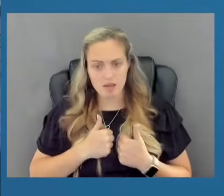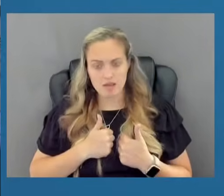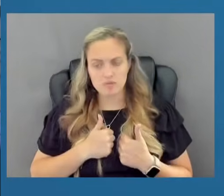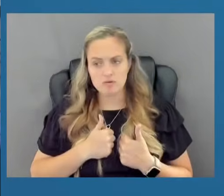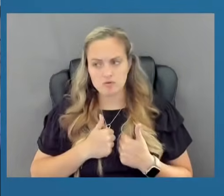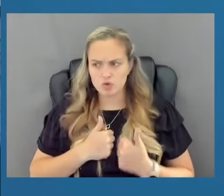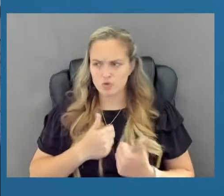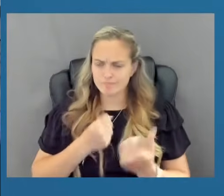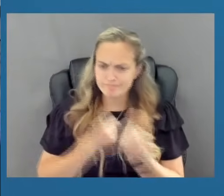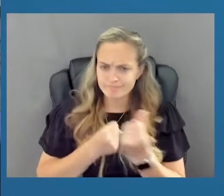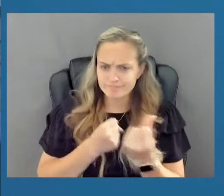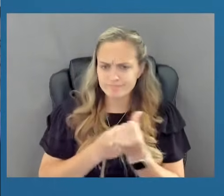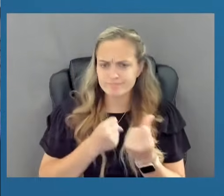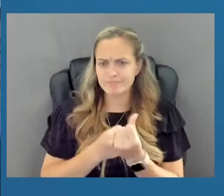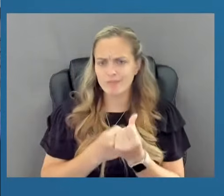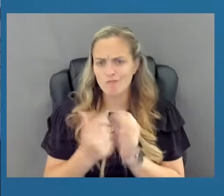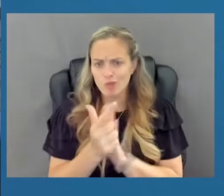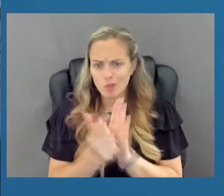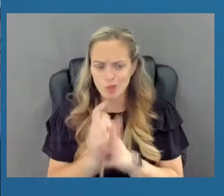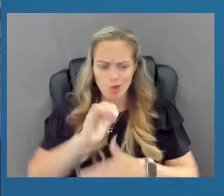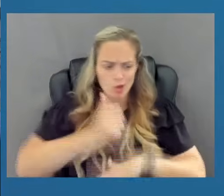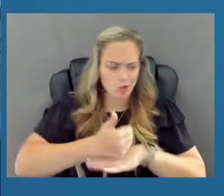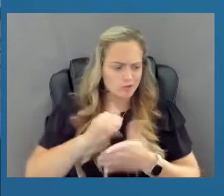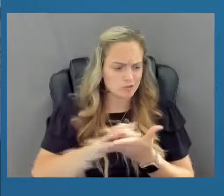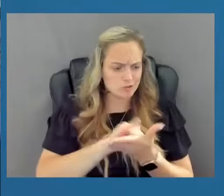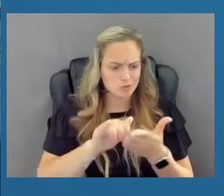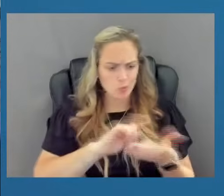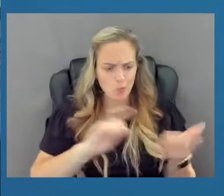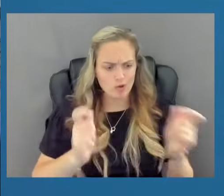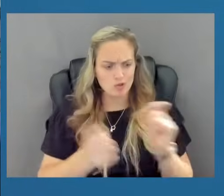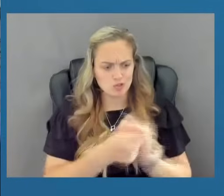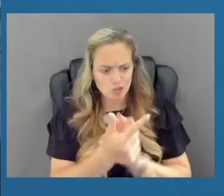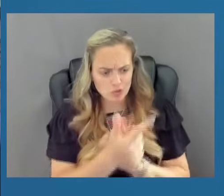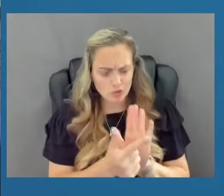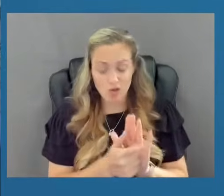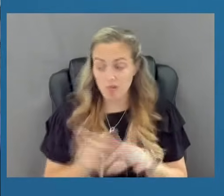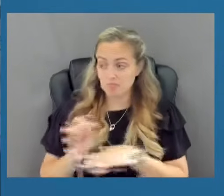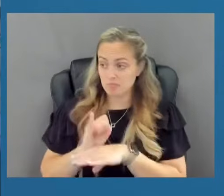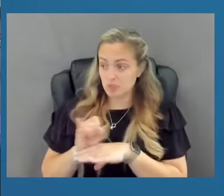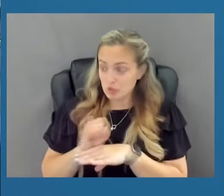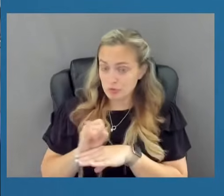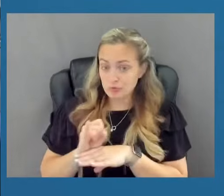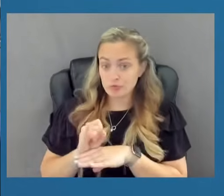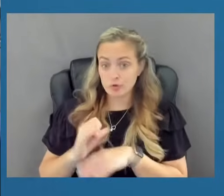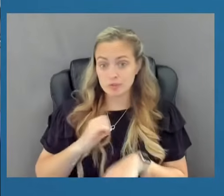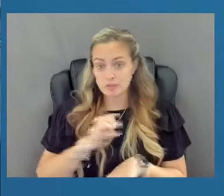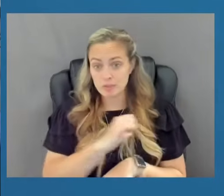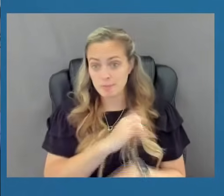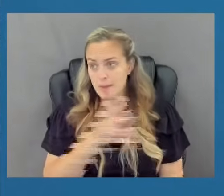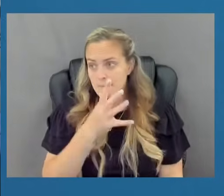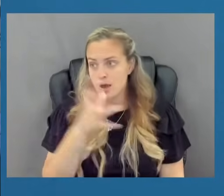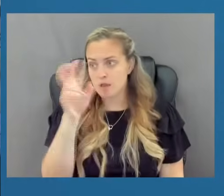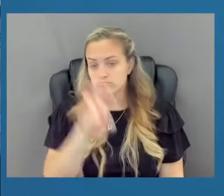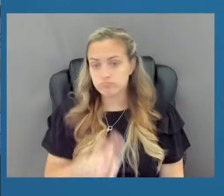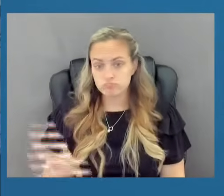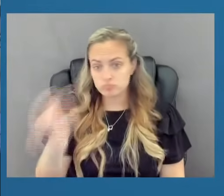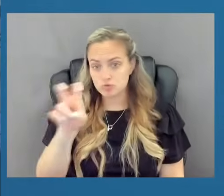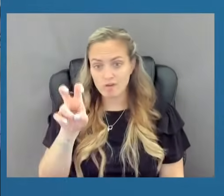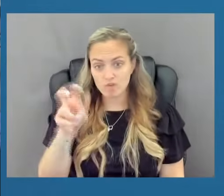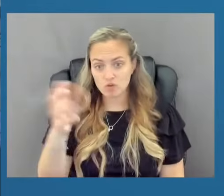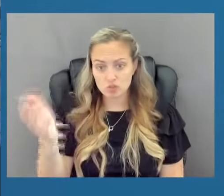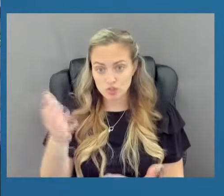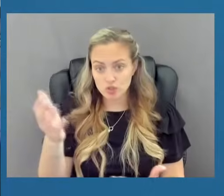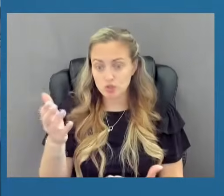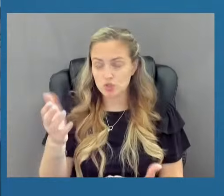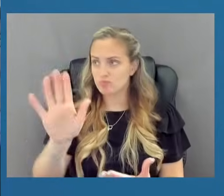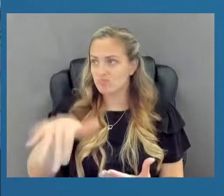champion and advocate to get the laws in New York changed. Even when I was an intern for the Assembly, my mother traveled here to make the